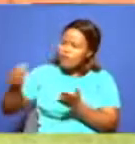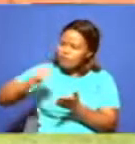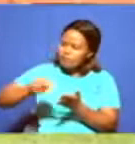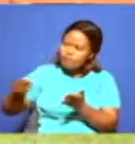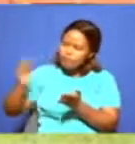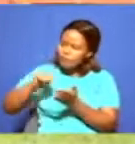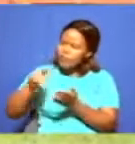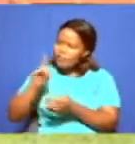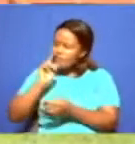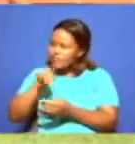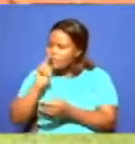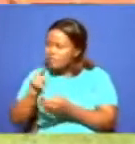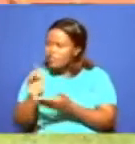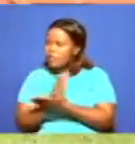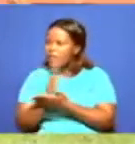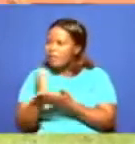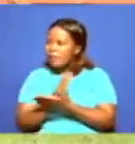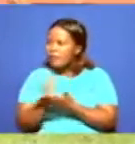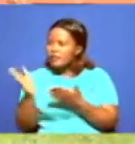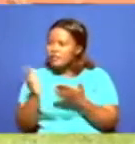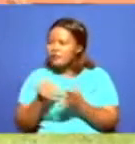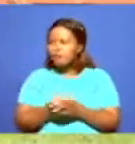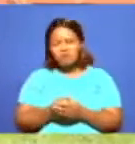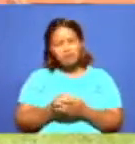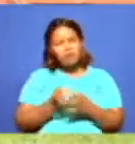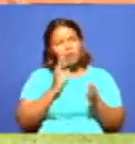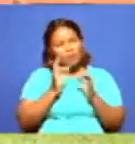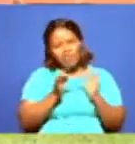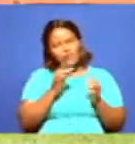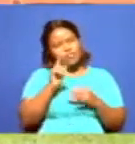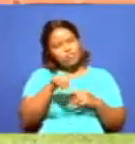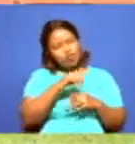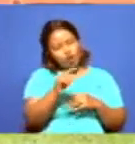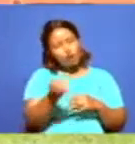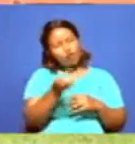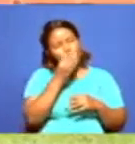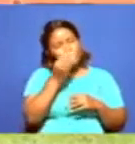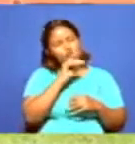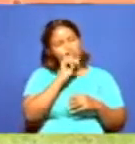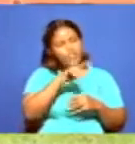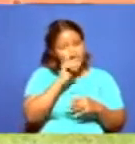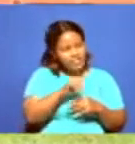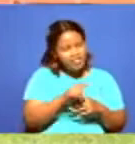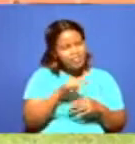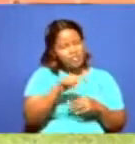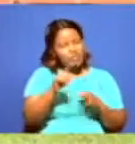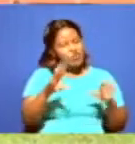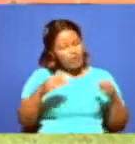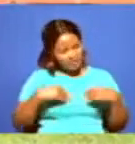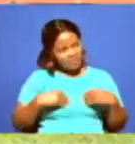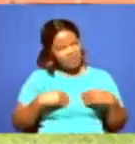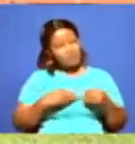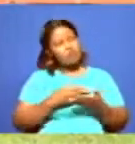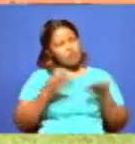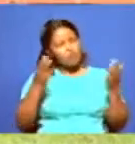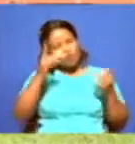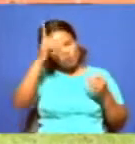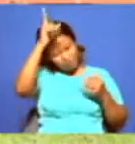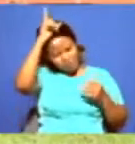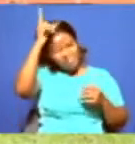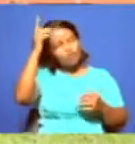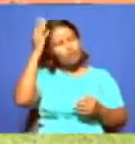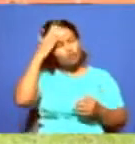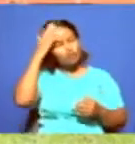If you are not allowed, if it is taboo to eat chicken and you have eaten chicken, the entire village would know. And that so-and-so's